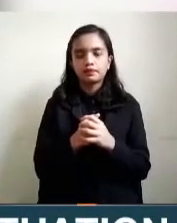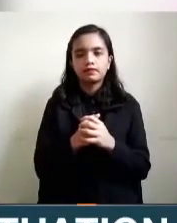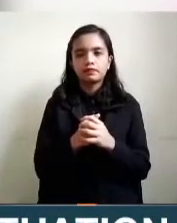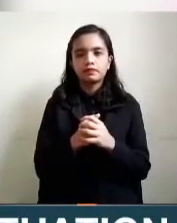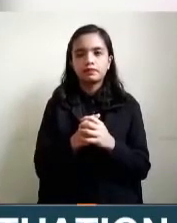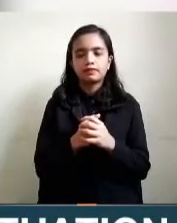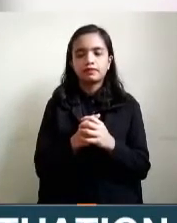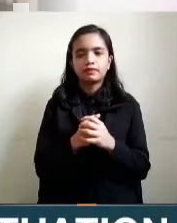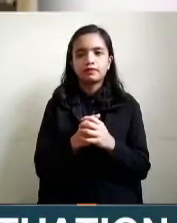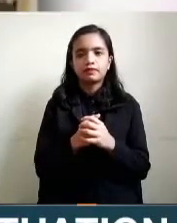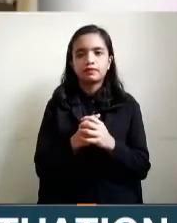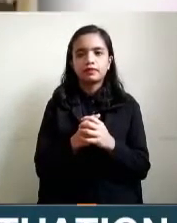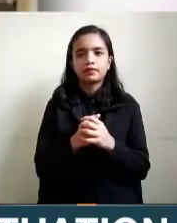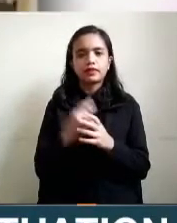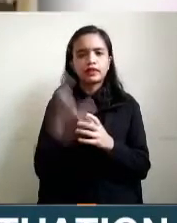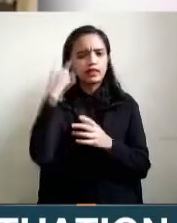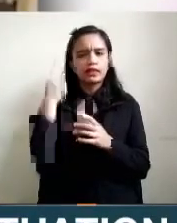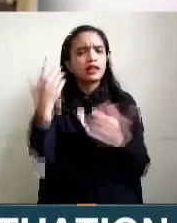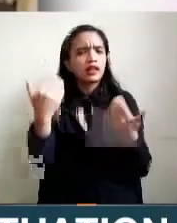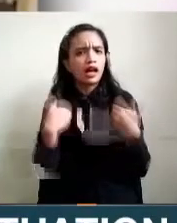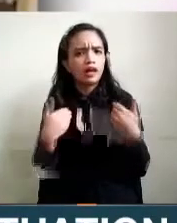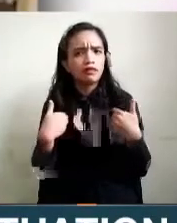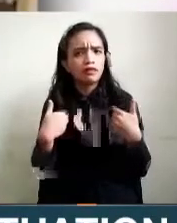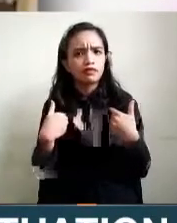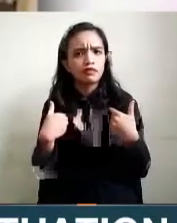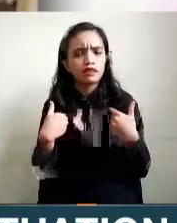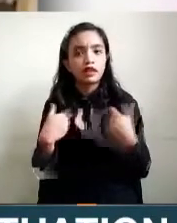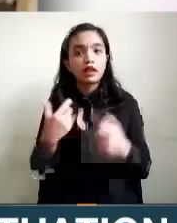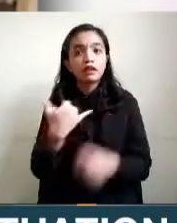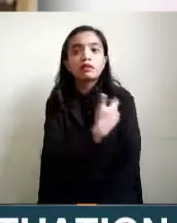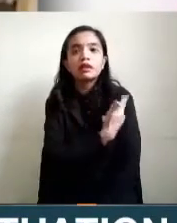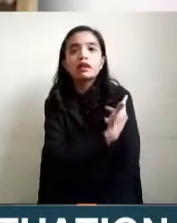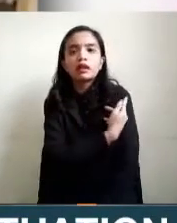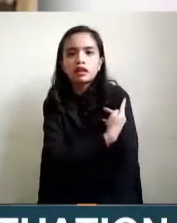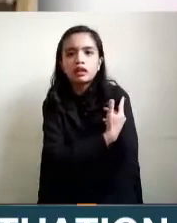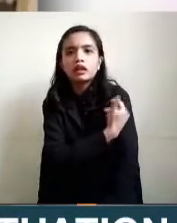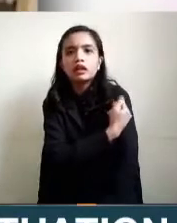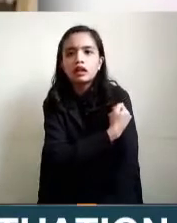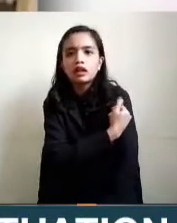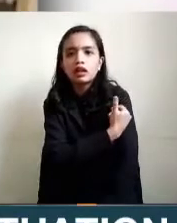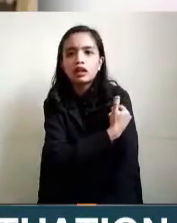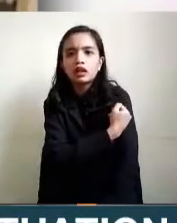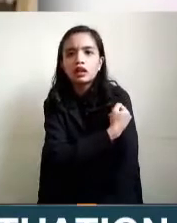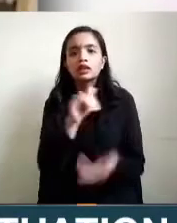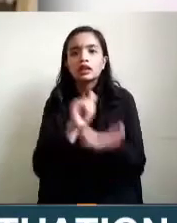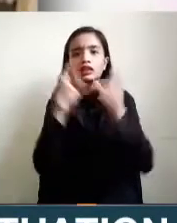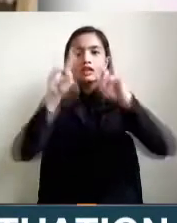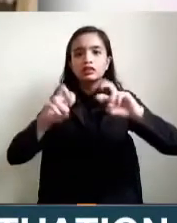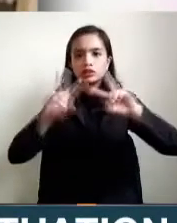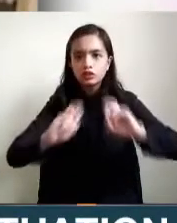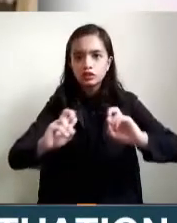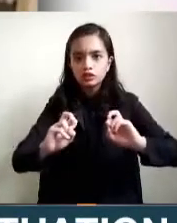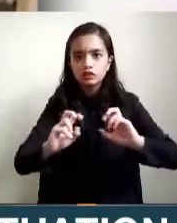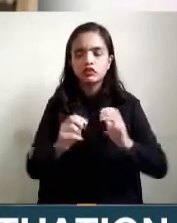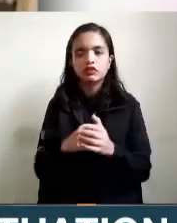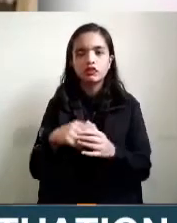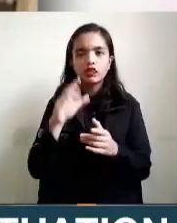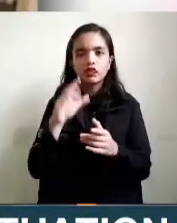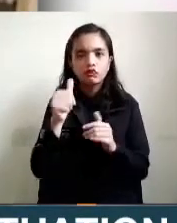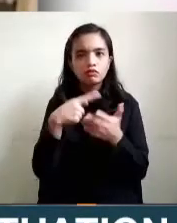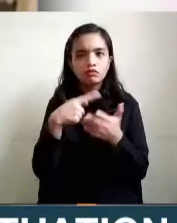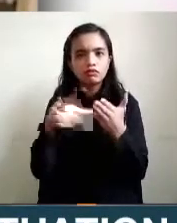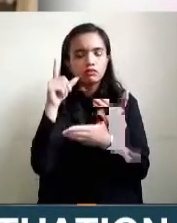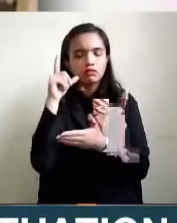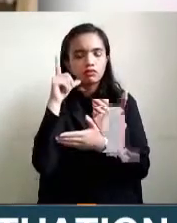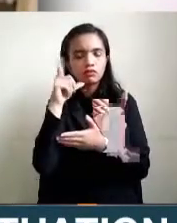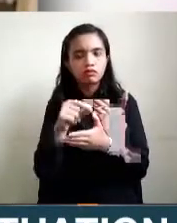there is already a potential vaccine that is being researched on a fast-track basis, and we were just informed actually